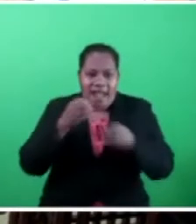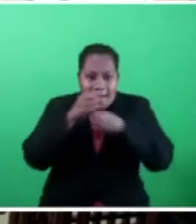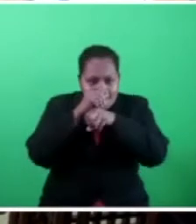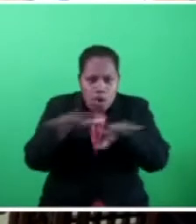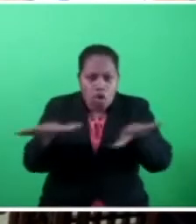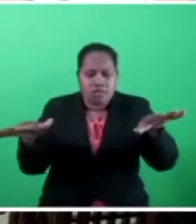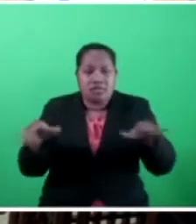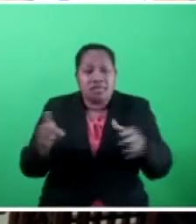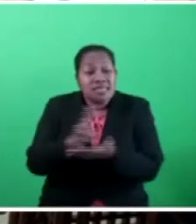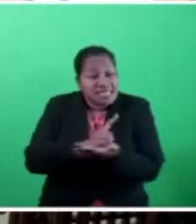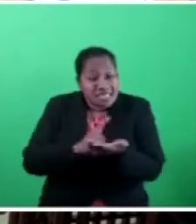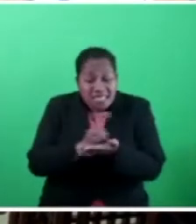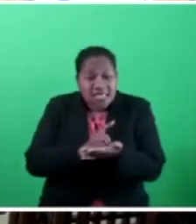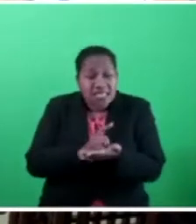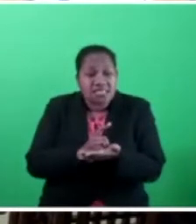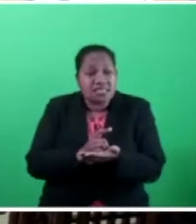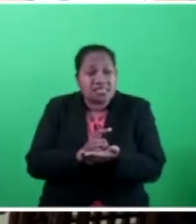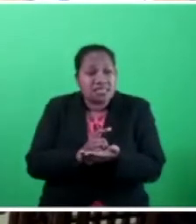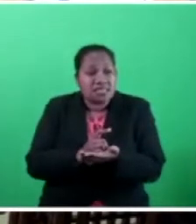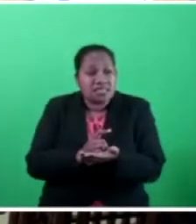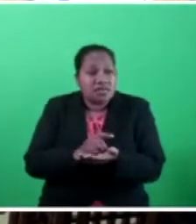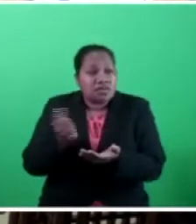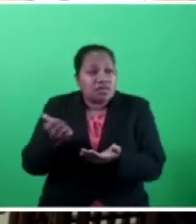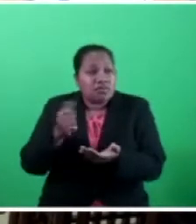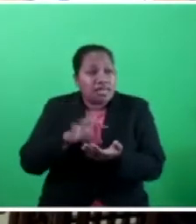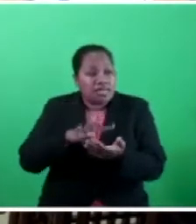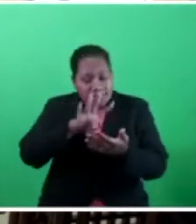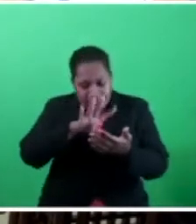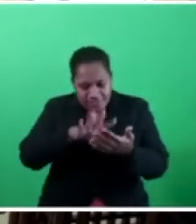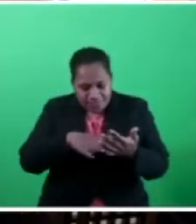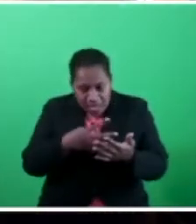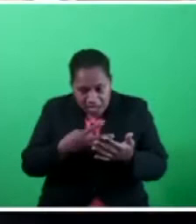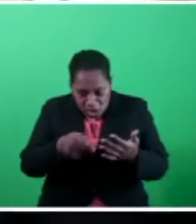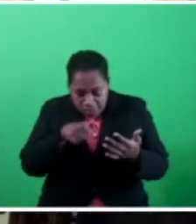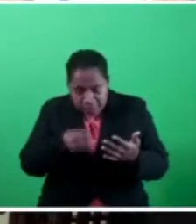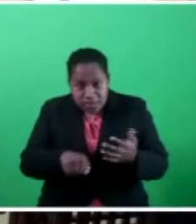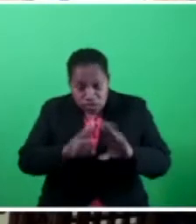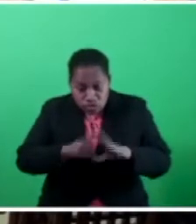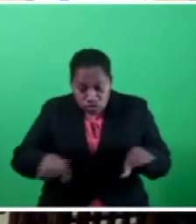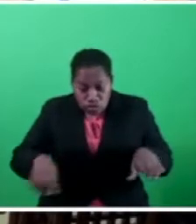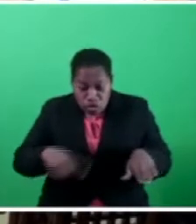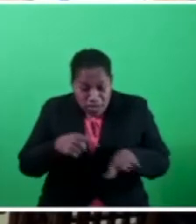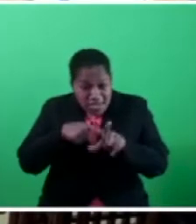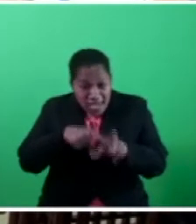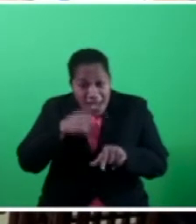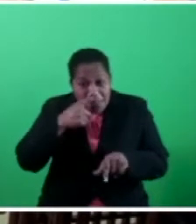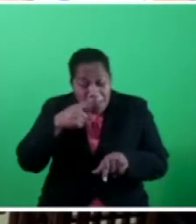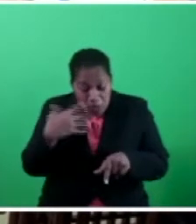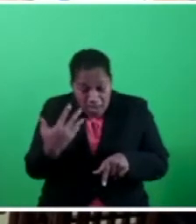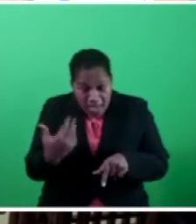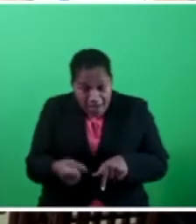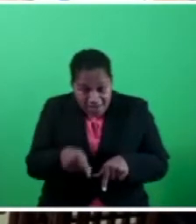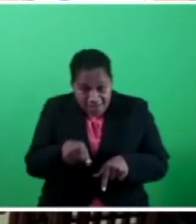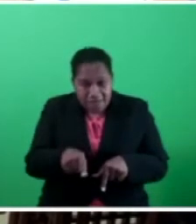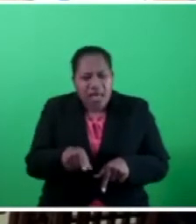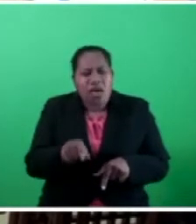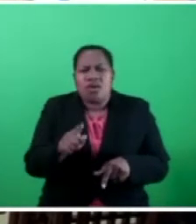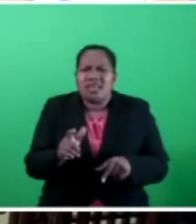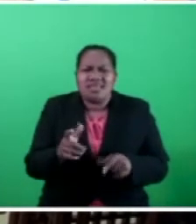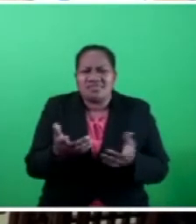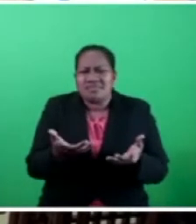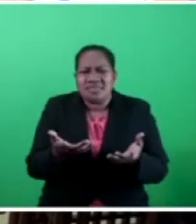disease has rarely been diagnosed in children, which suggests that young people who do get infected have a very mild form of the